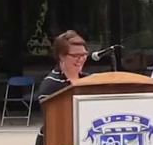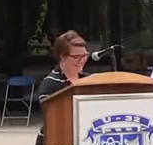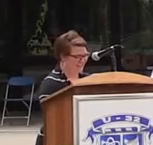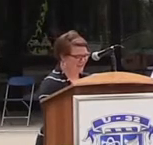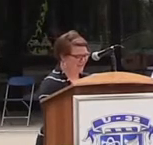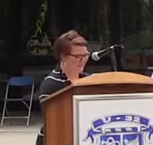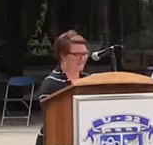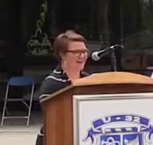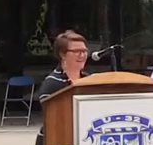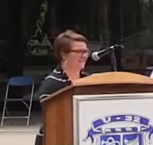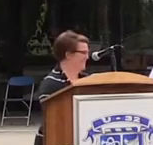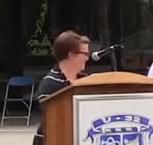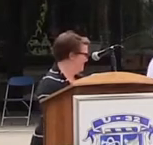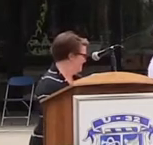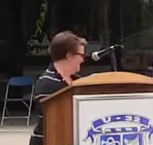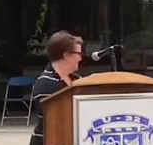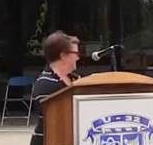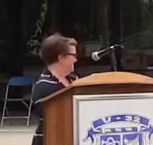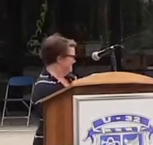Zai Indigo Gluck.